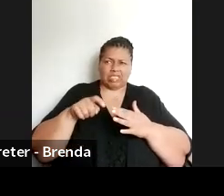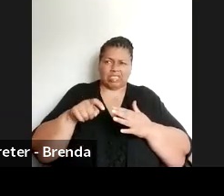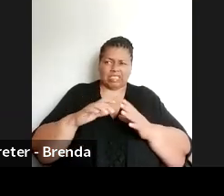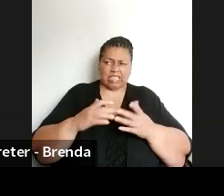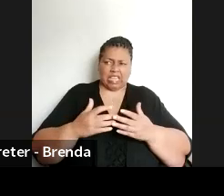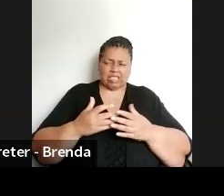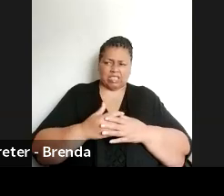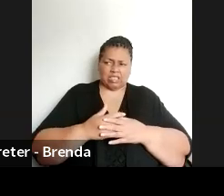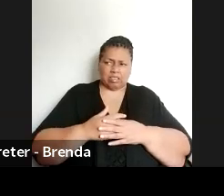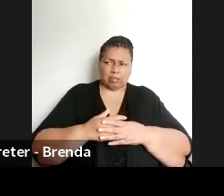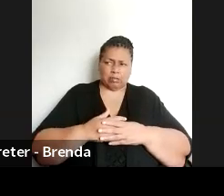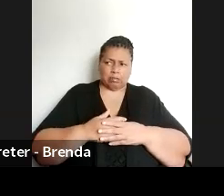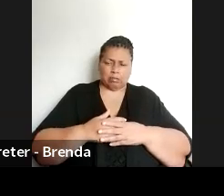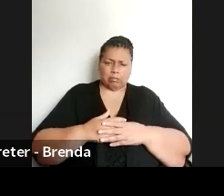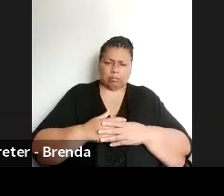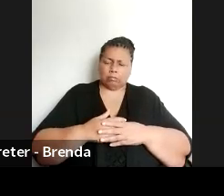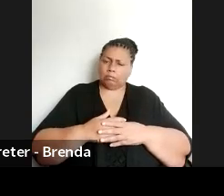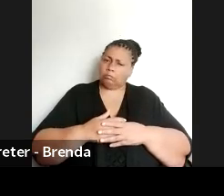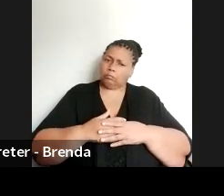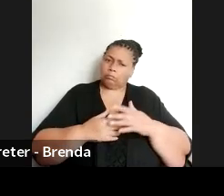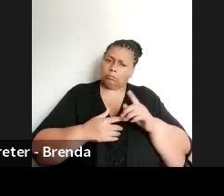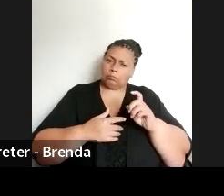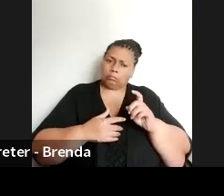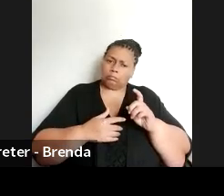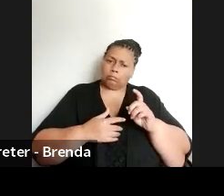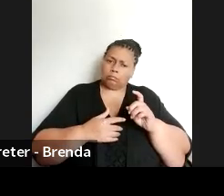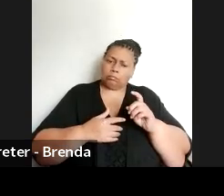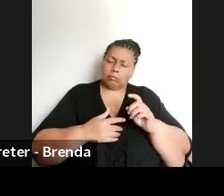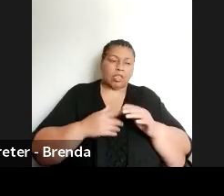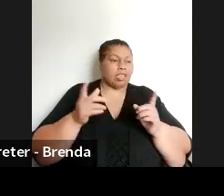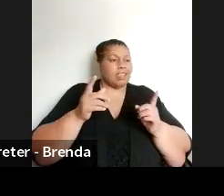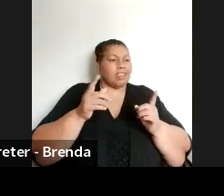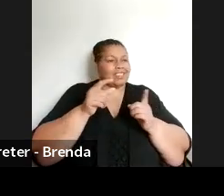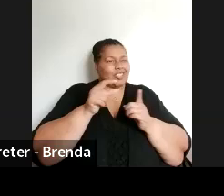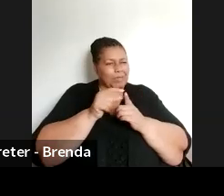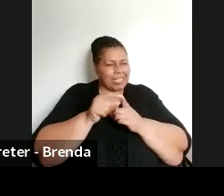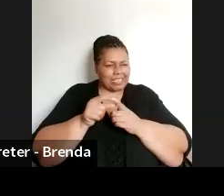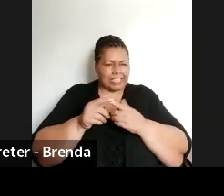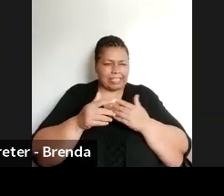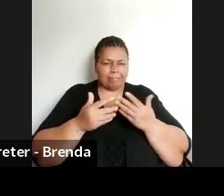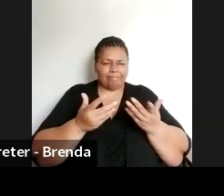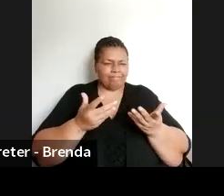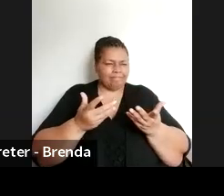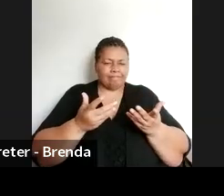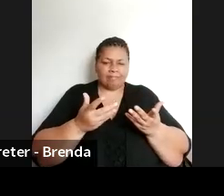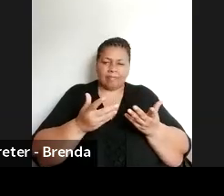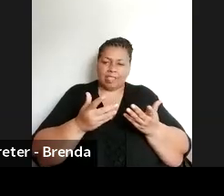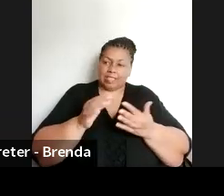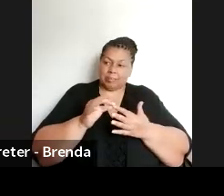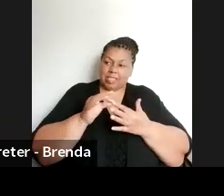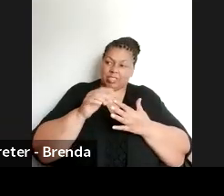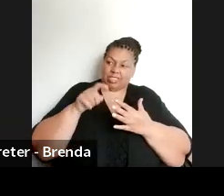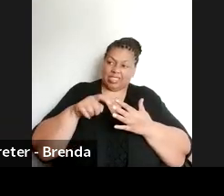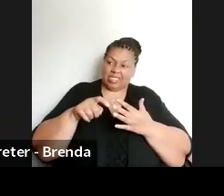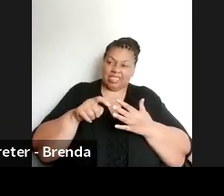classroom? Mhm. And I think I would- this terminology, yeah. Isn't that's kind